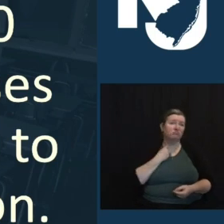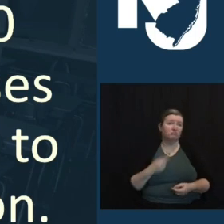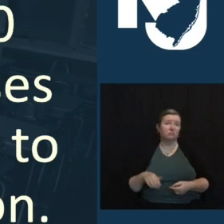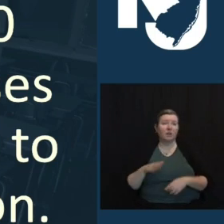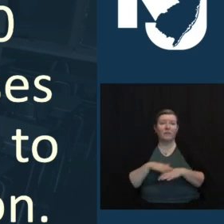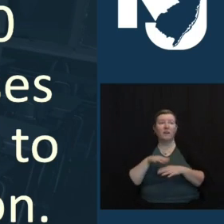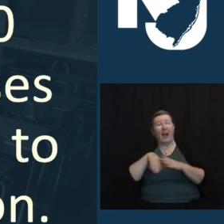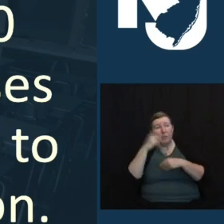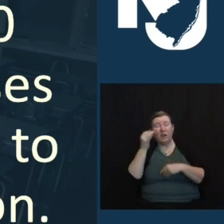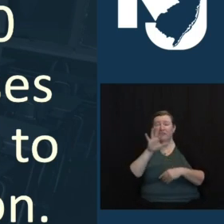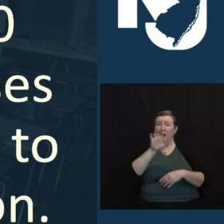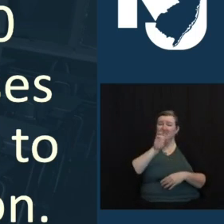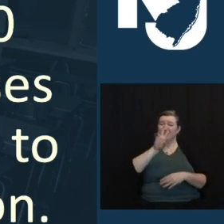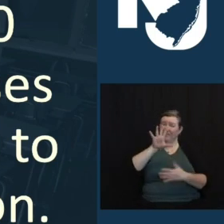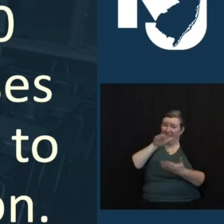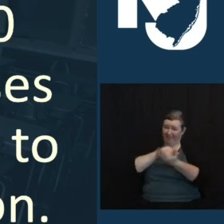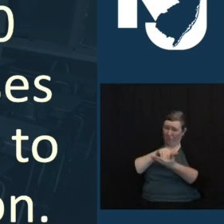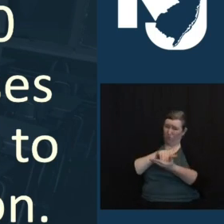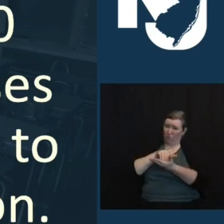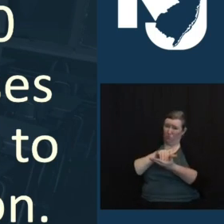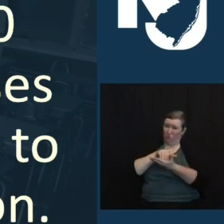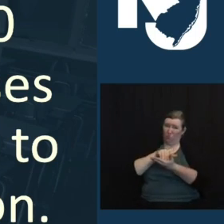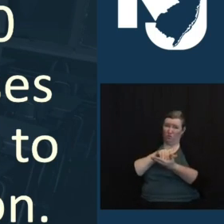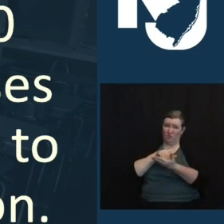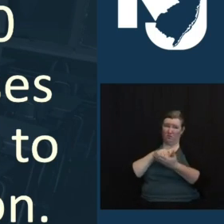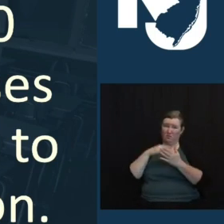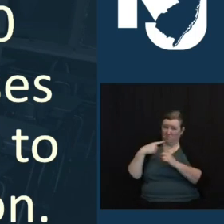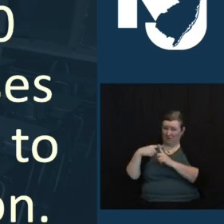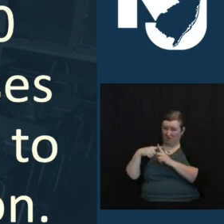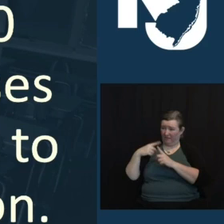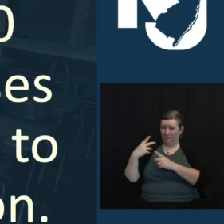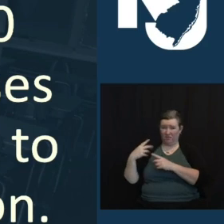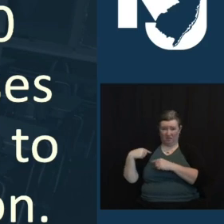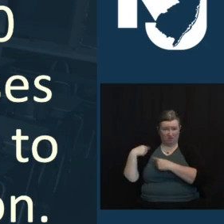565,000 confirmed PCR positives since August 1st.